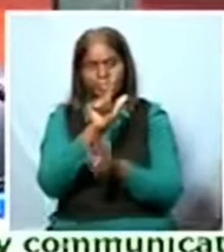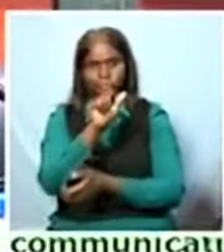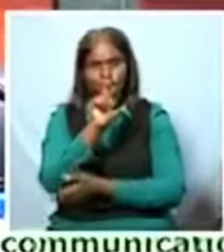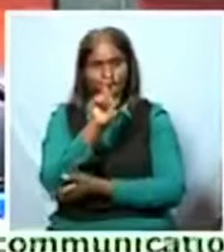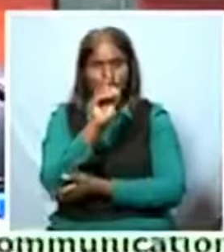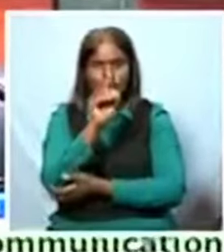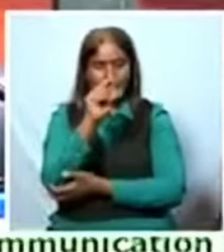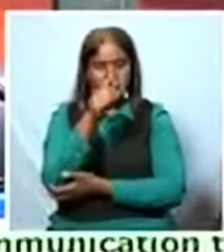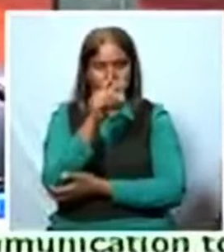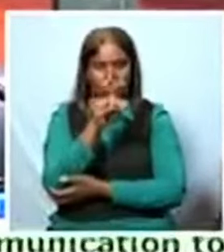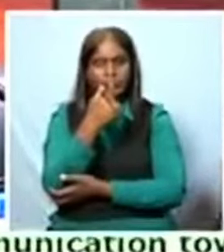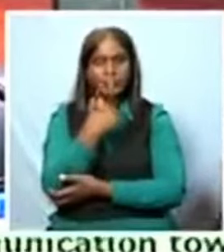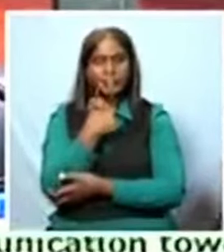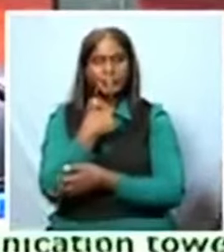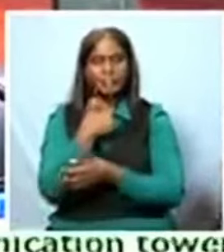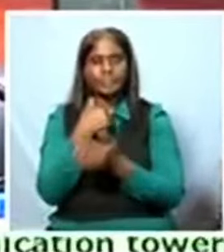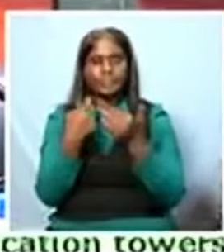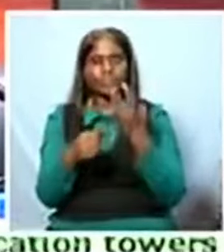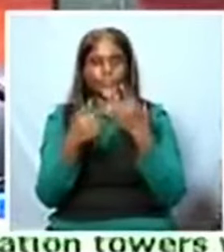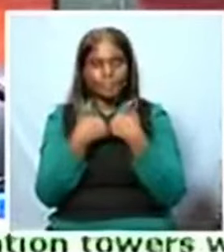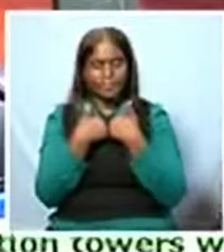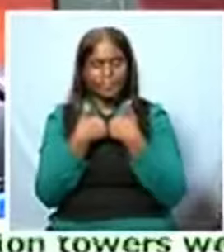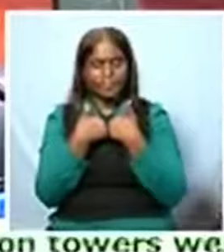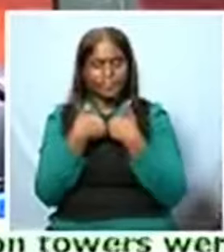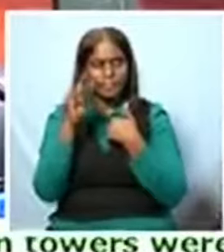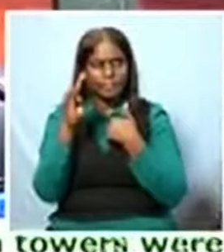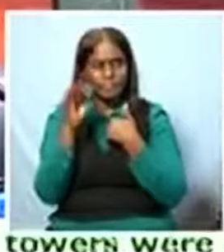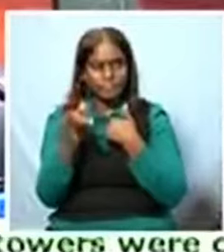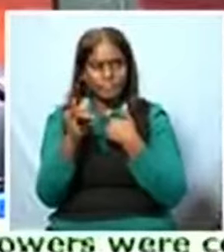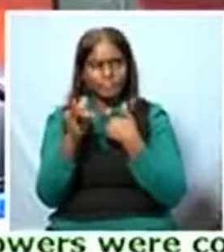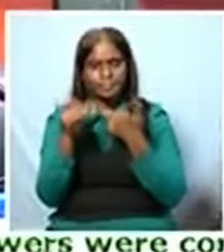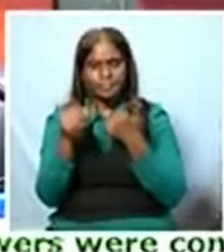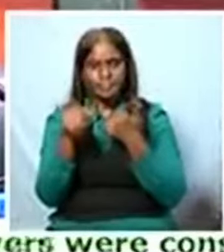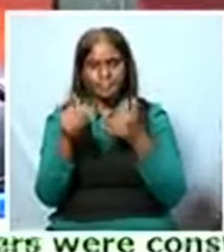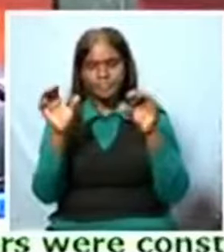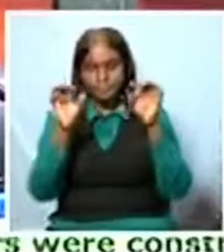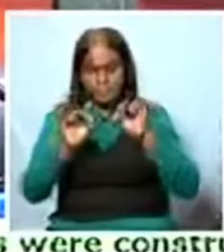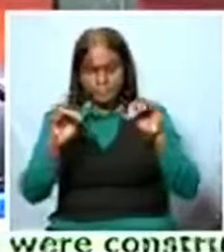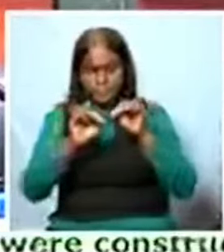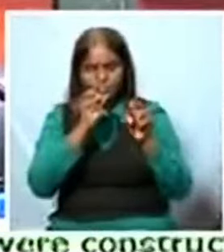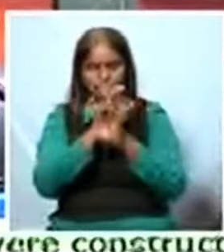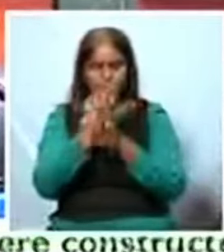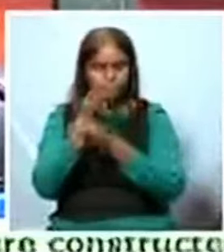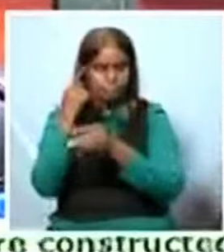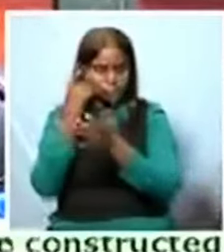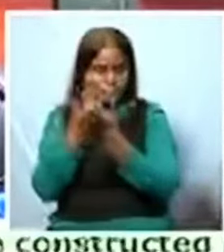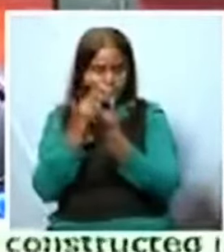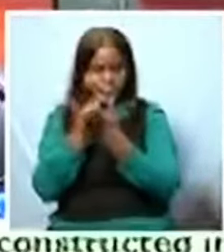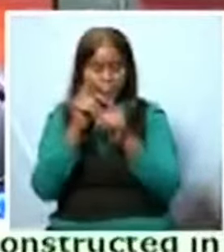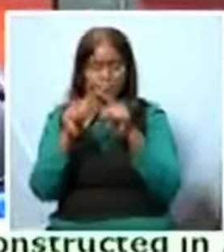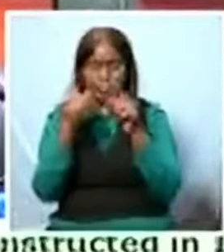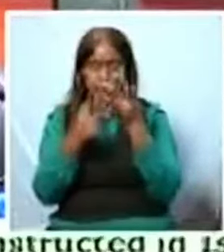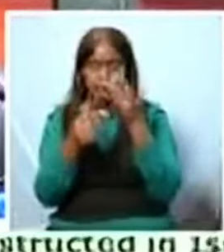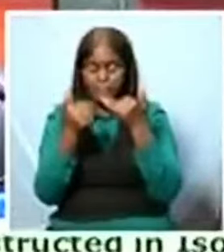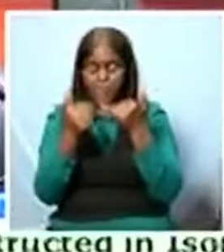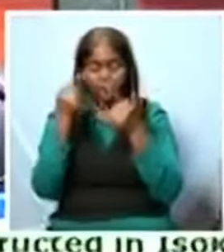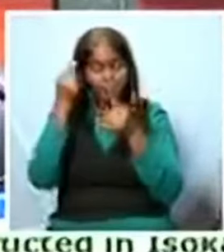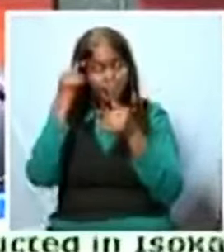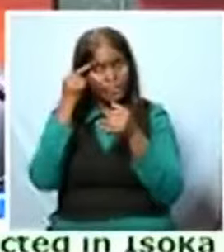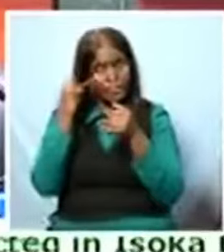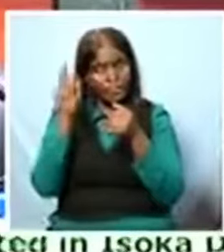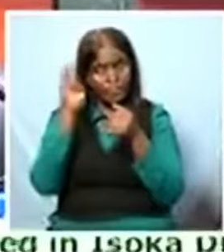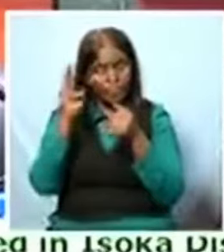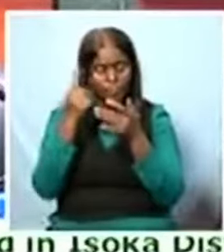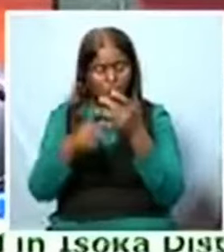has been by the non-availability of funds. However, the government